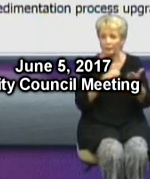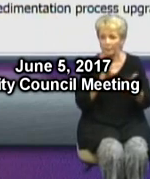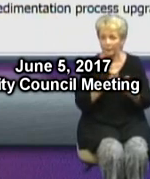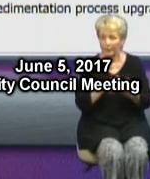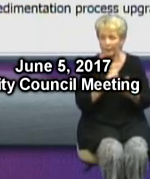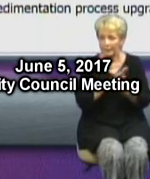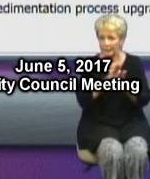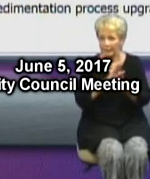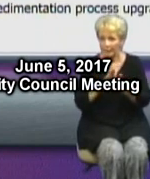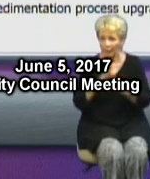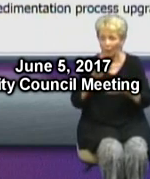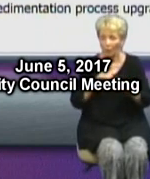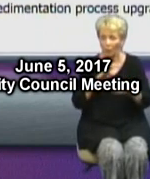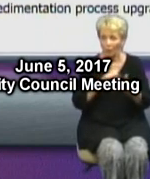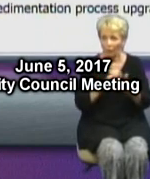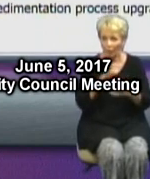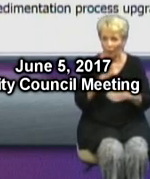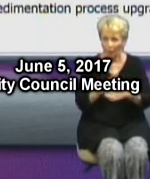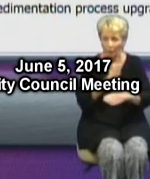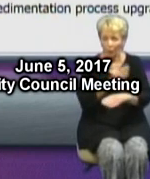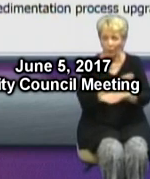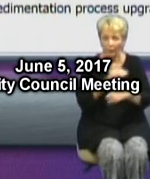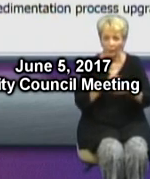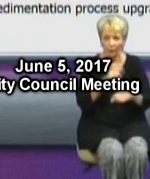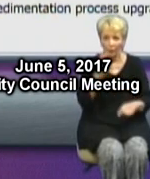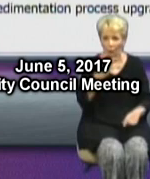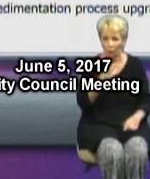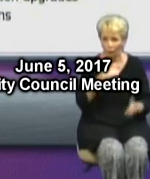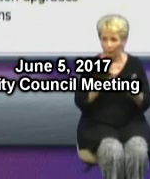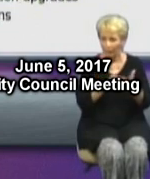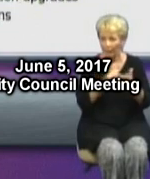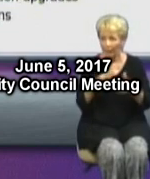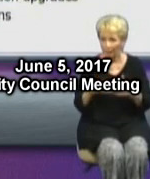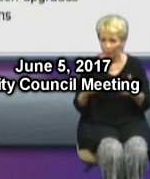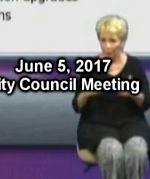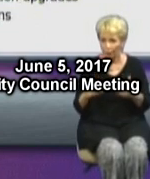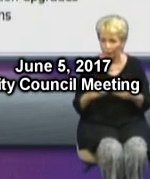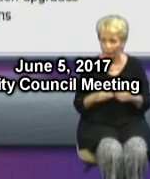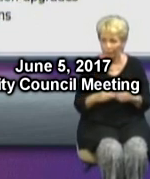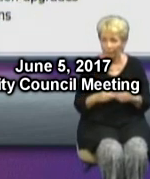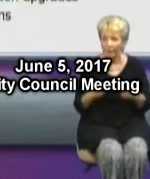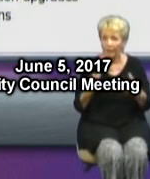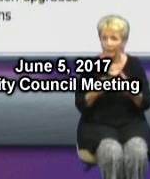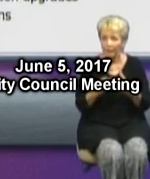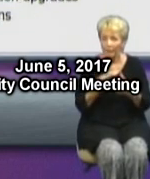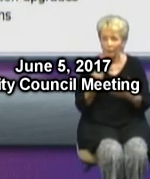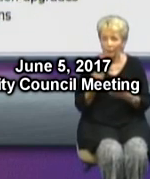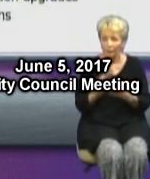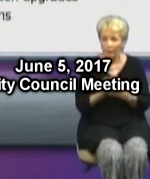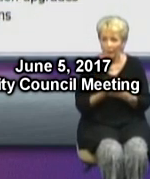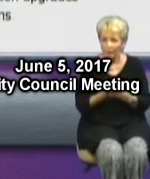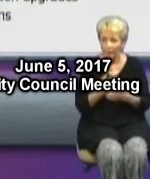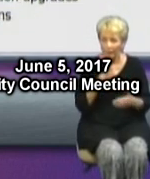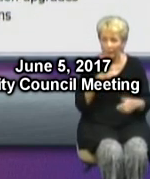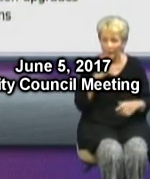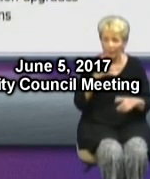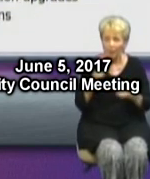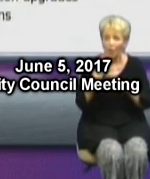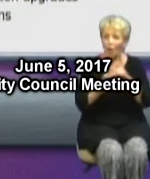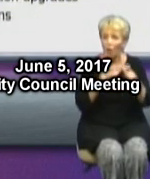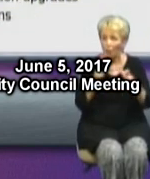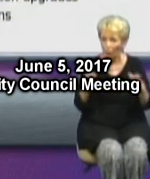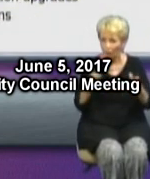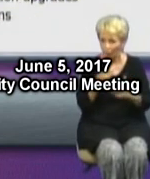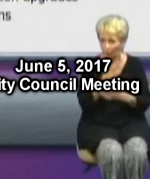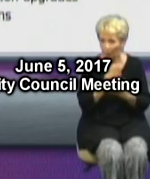sedimentation process upgrade, $250,000 there. The electric fund, by far the largest